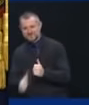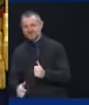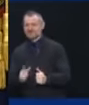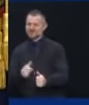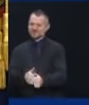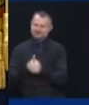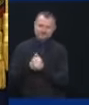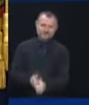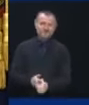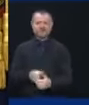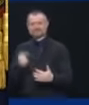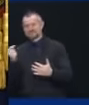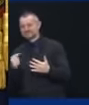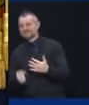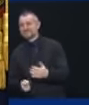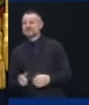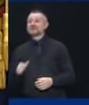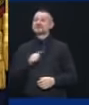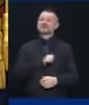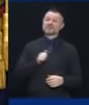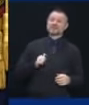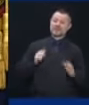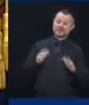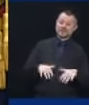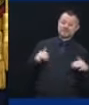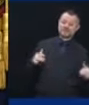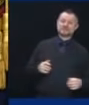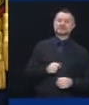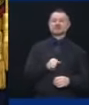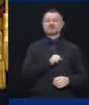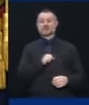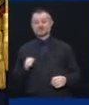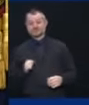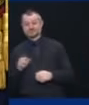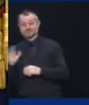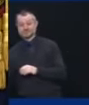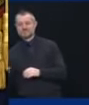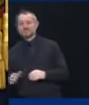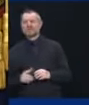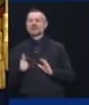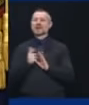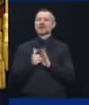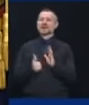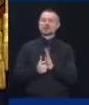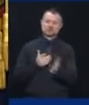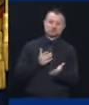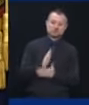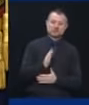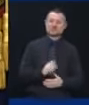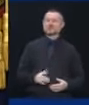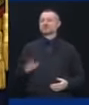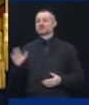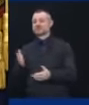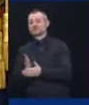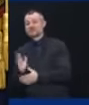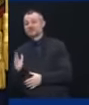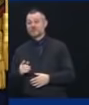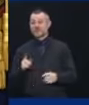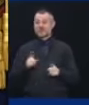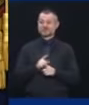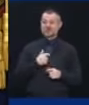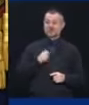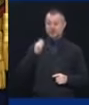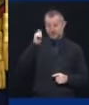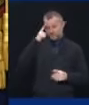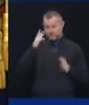The Assembly and Senate has certain legal rights. I have certain legal rights. And we try